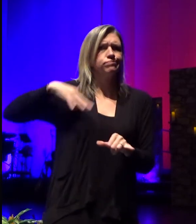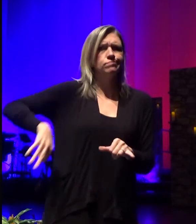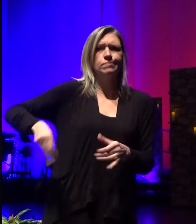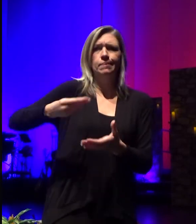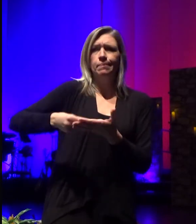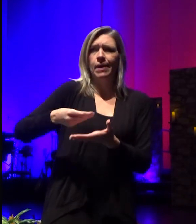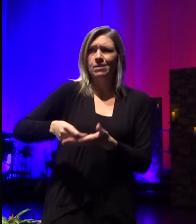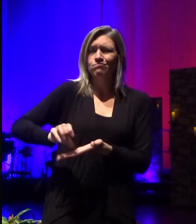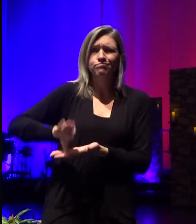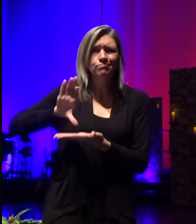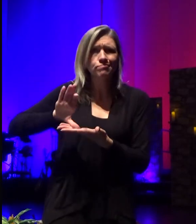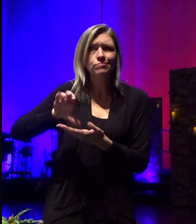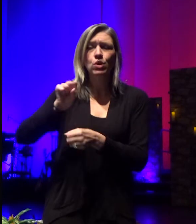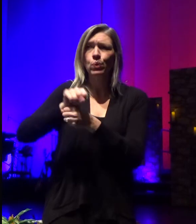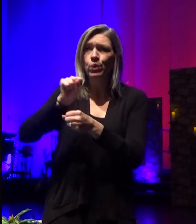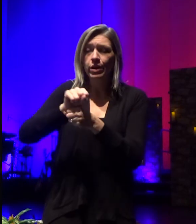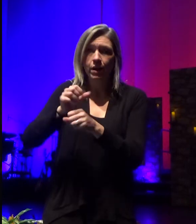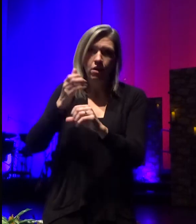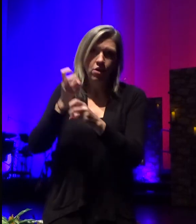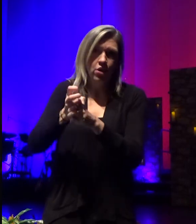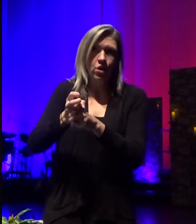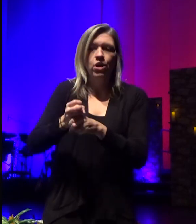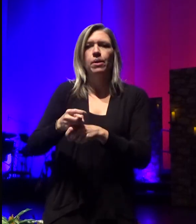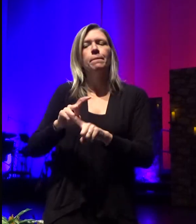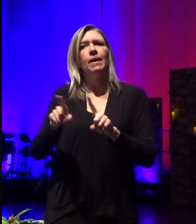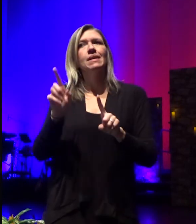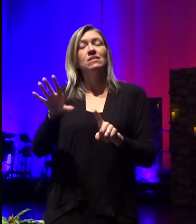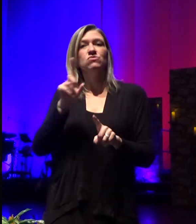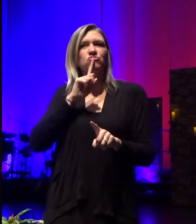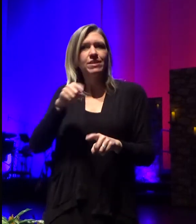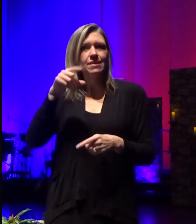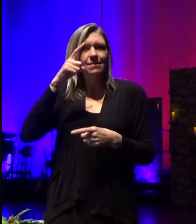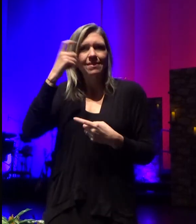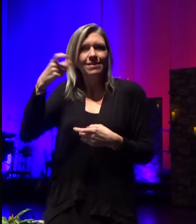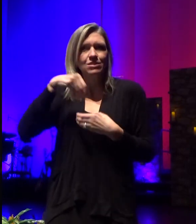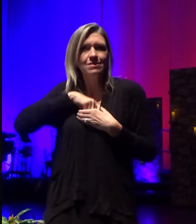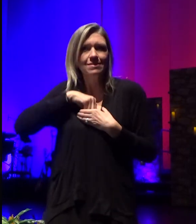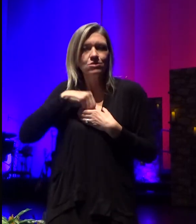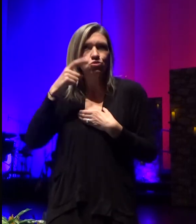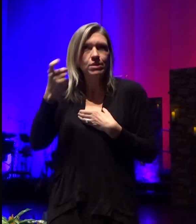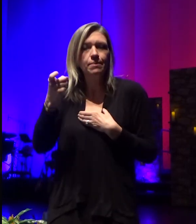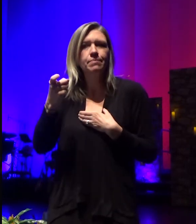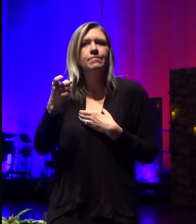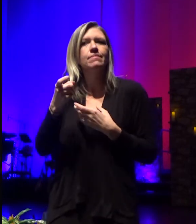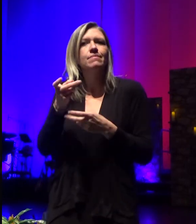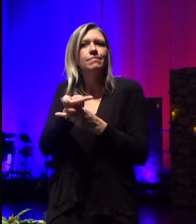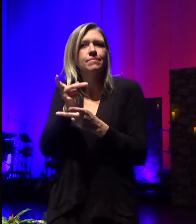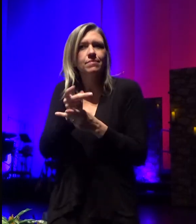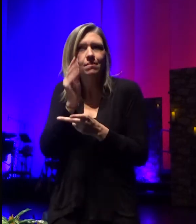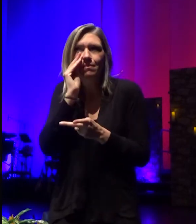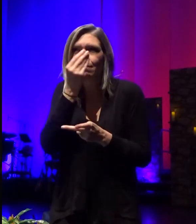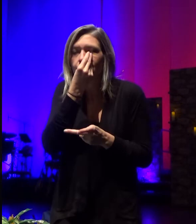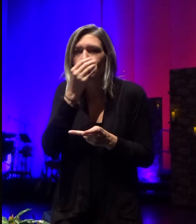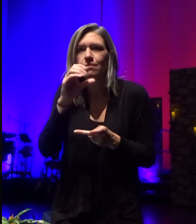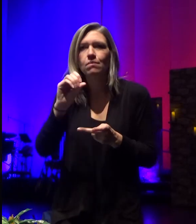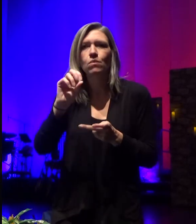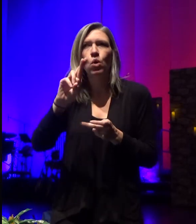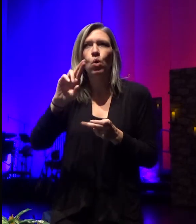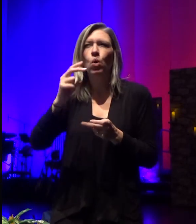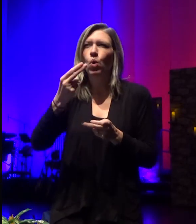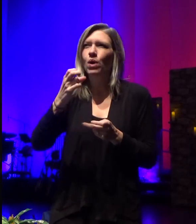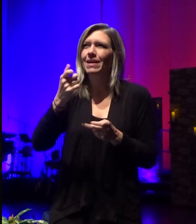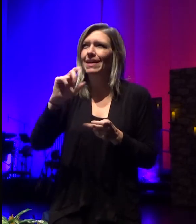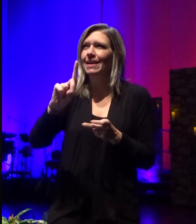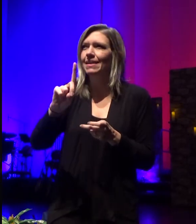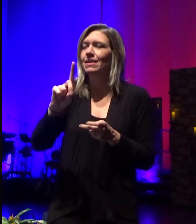was overworking, but his real dream, when he really got honest with himself, was to raise orchids. And he wanted to raise the best orchids anywhere and